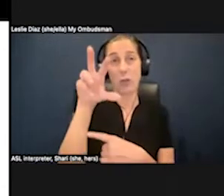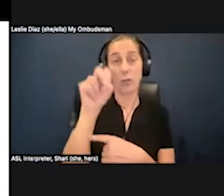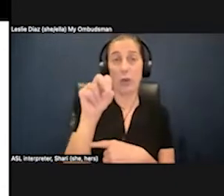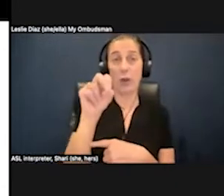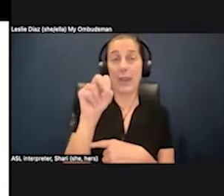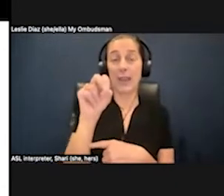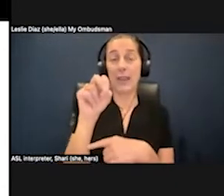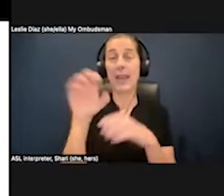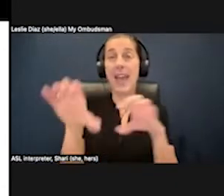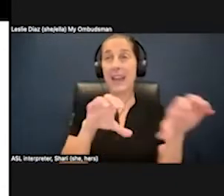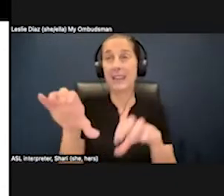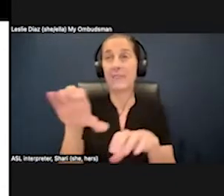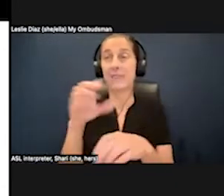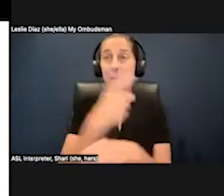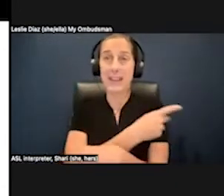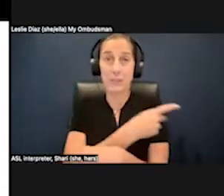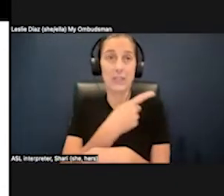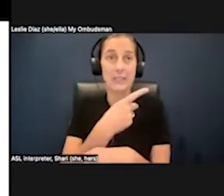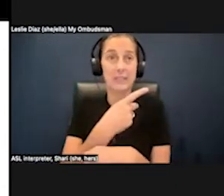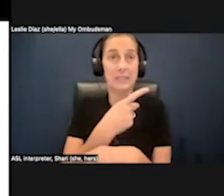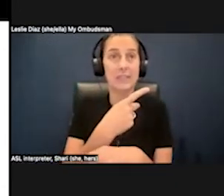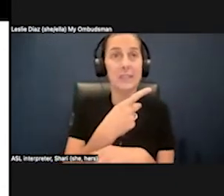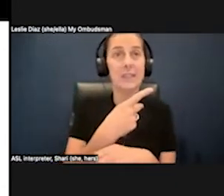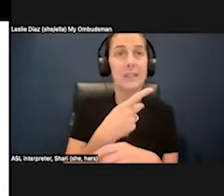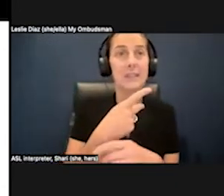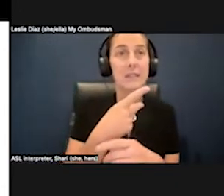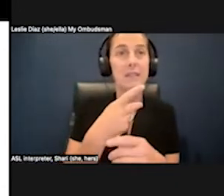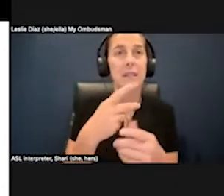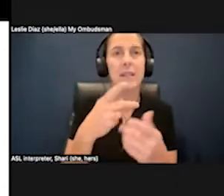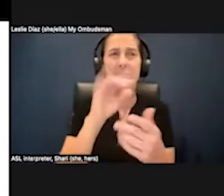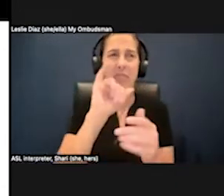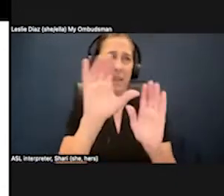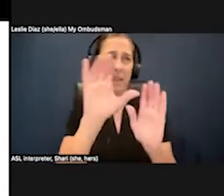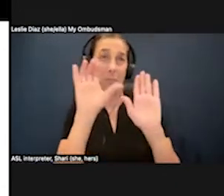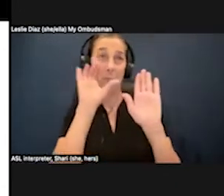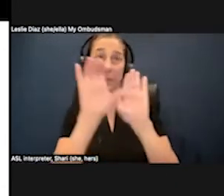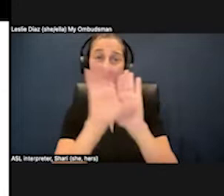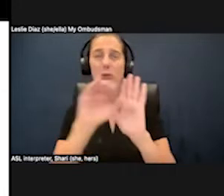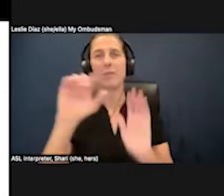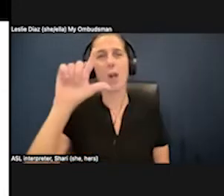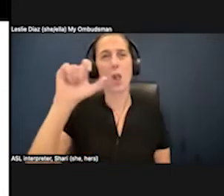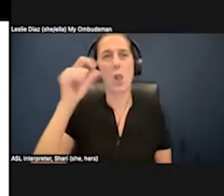patients. And the only image on this slide is just the health center logo,